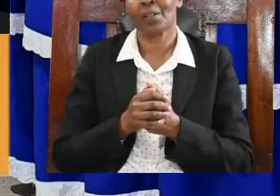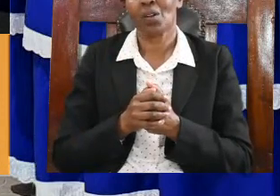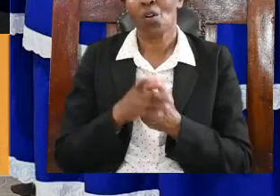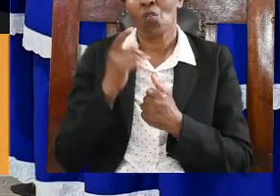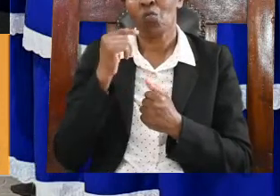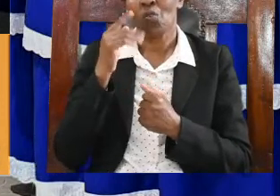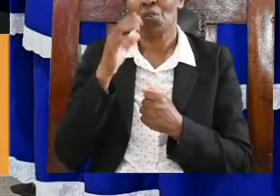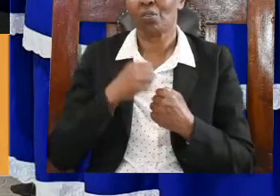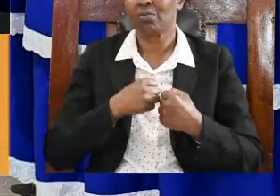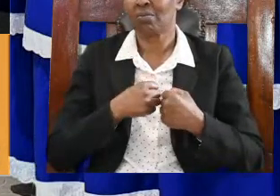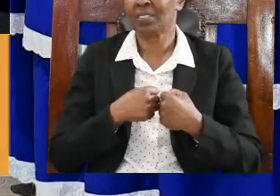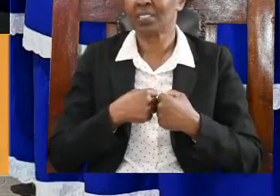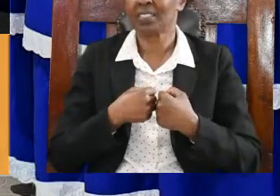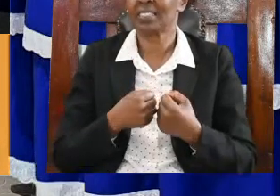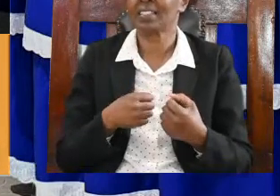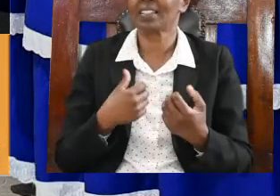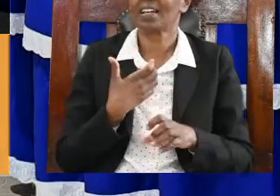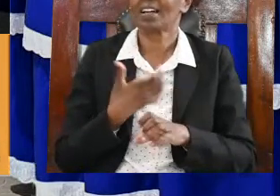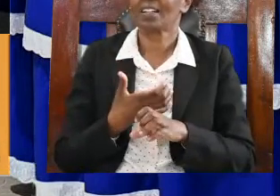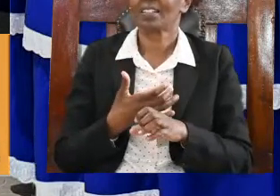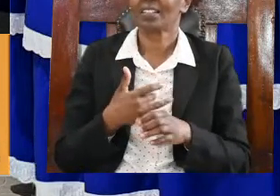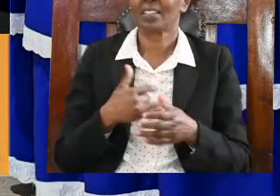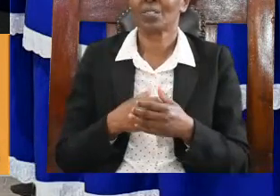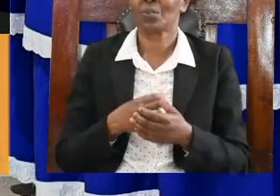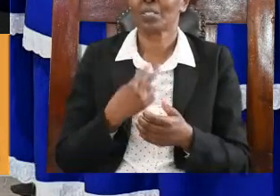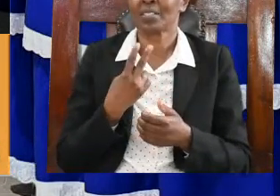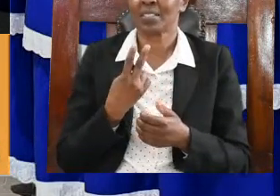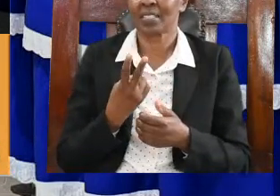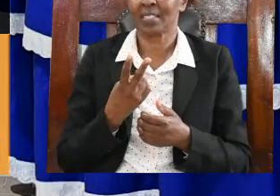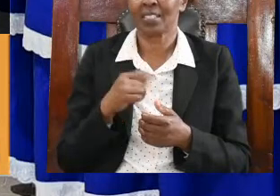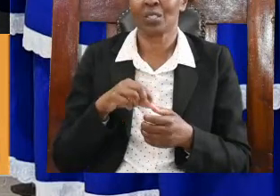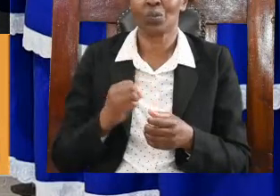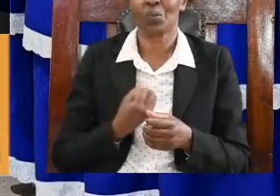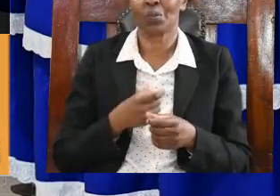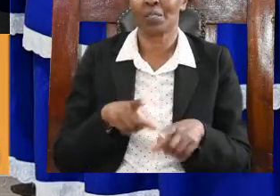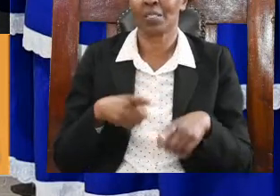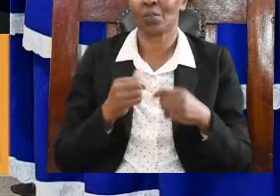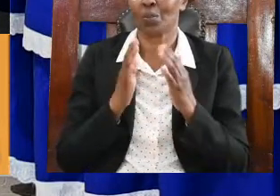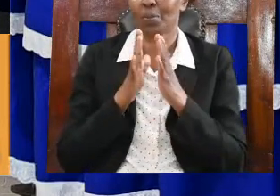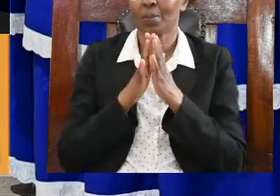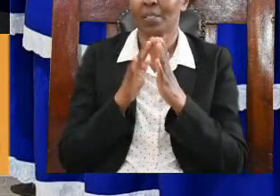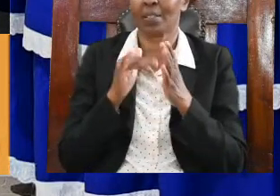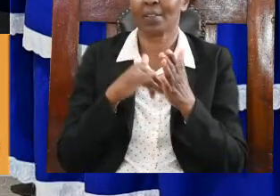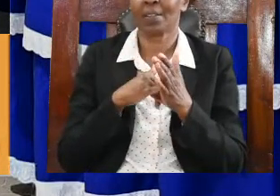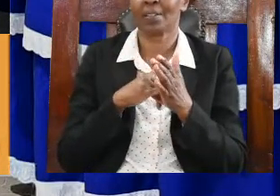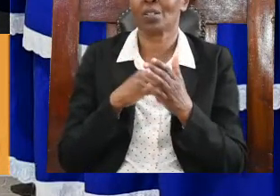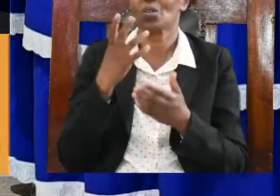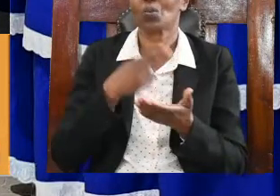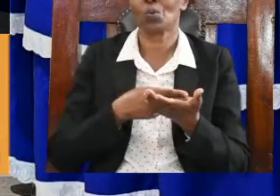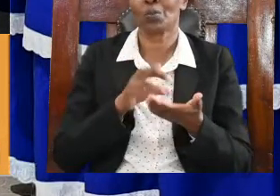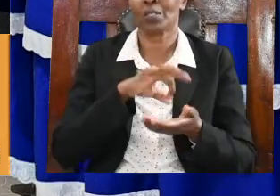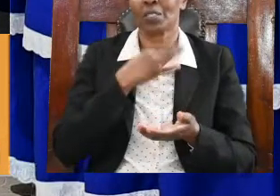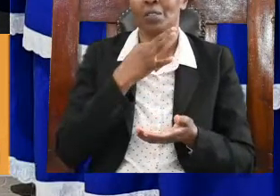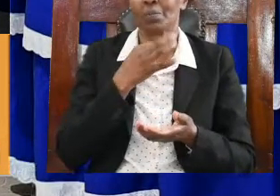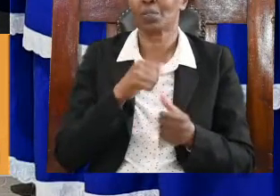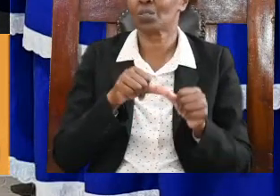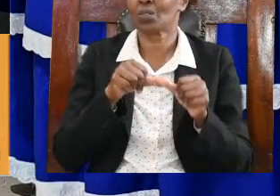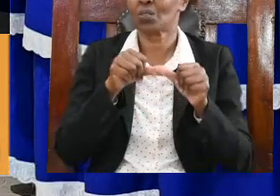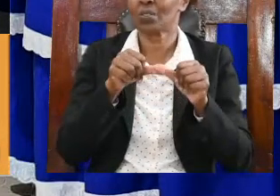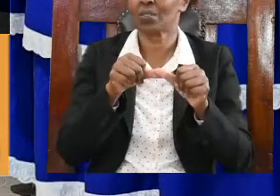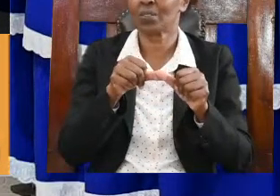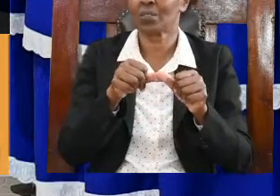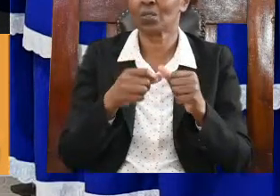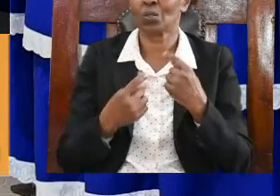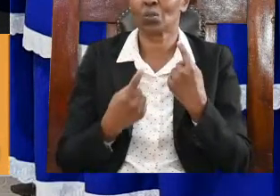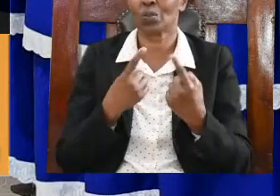for these hard truths that are difficult at times to simmer in us. We pray that your Holy Spirit may continue convincing